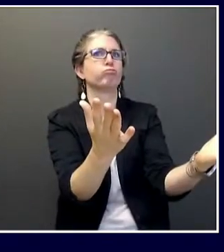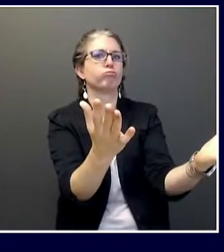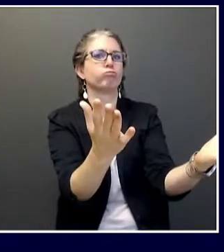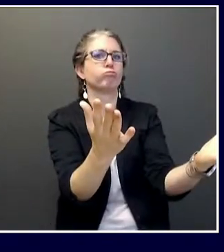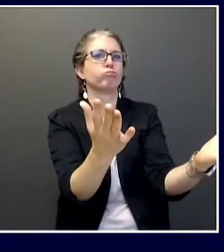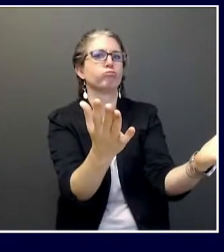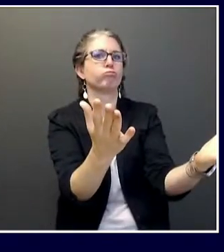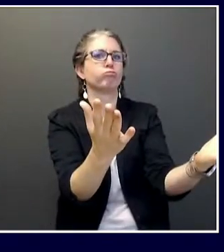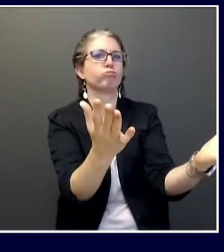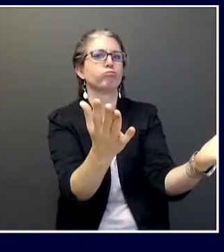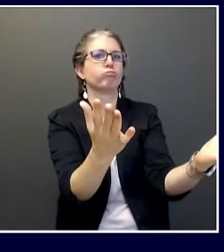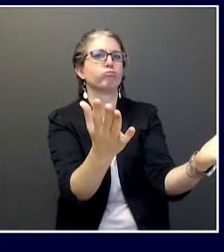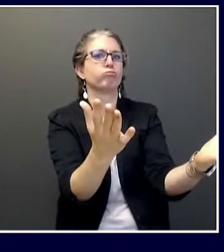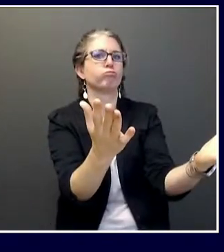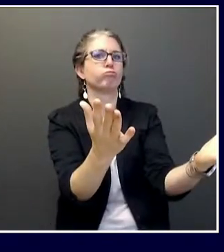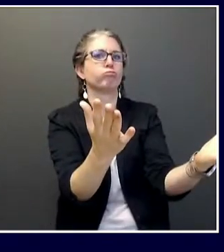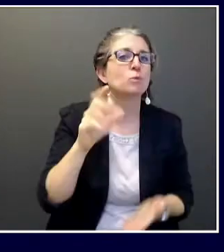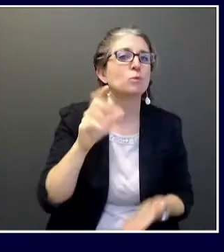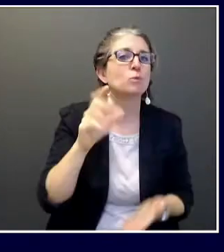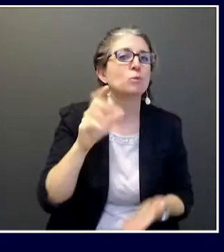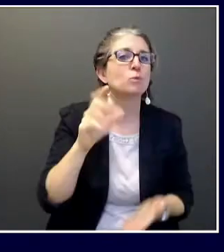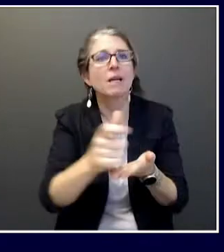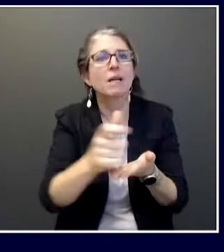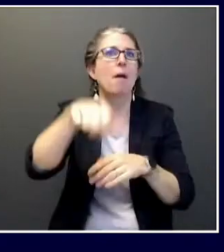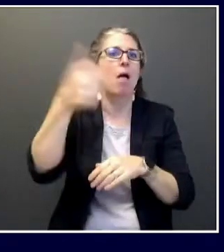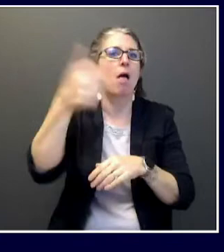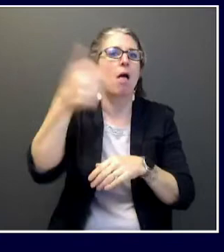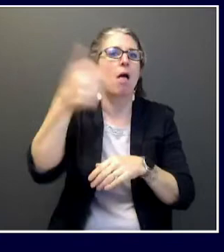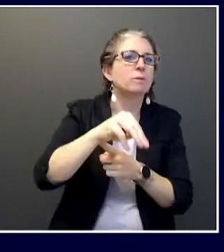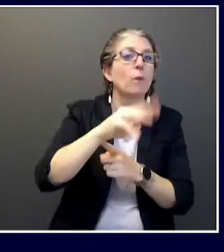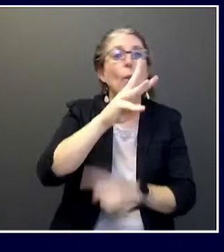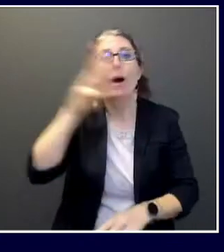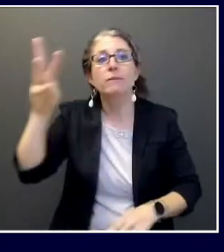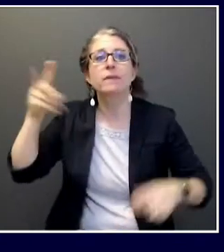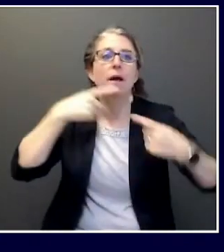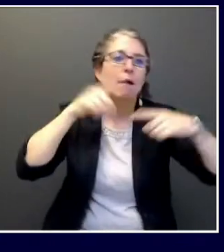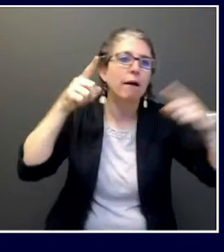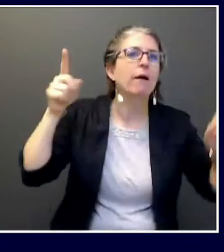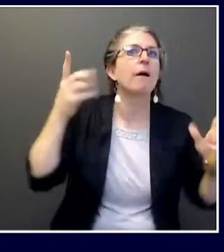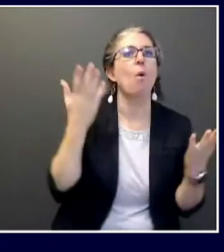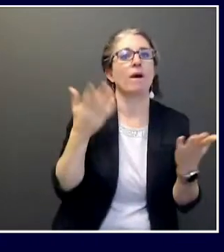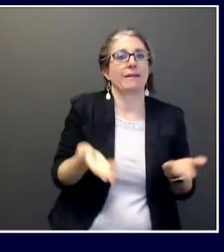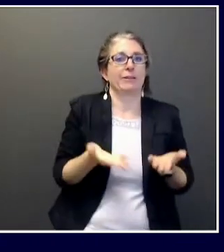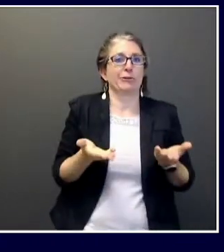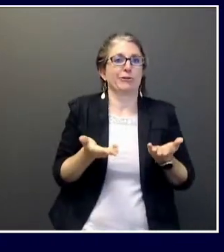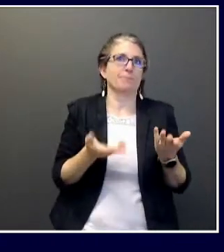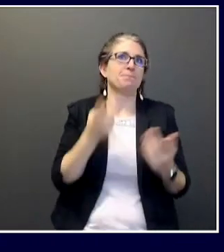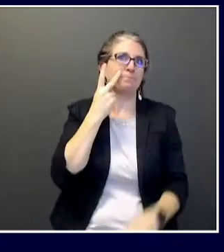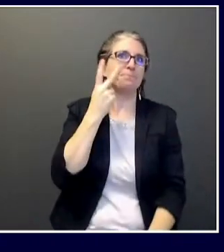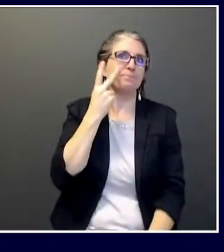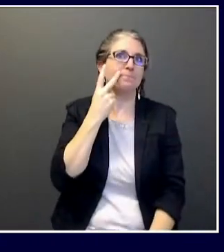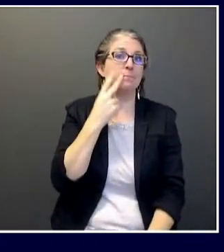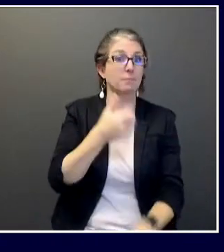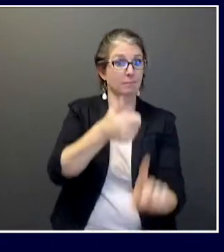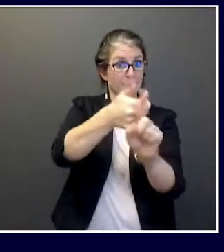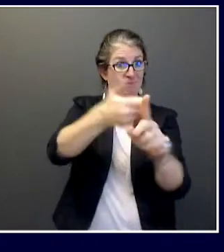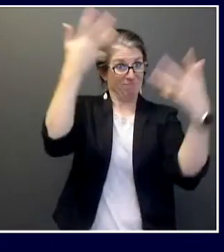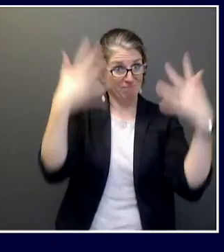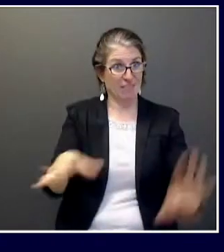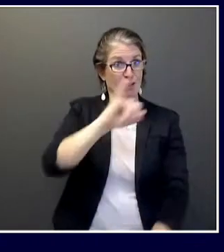But if you are in those groups of folks who got Moderna or Johnson & Johnson, this may affect you, so please stay